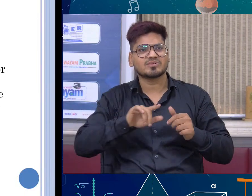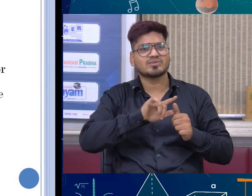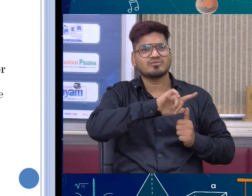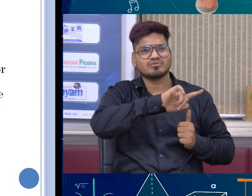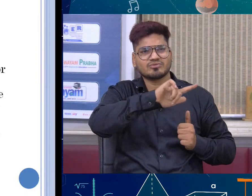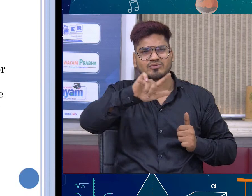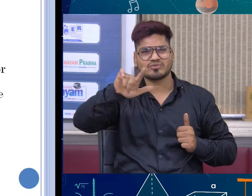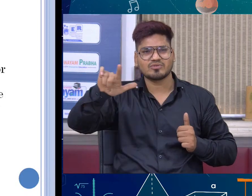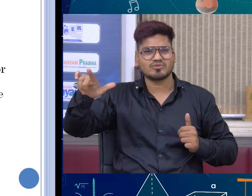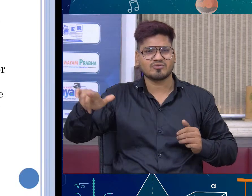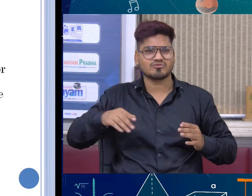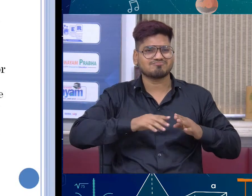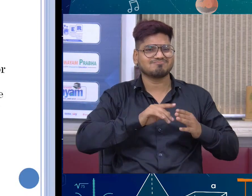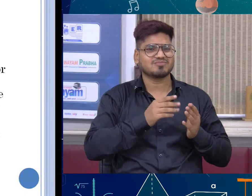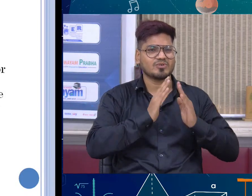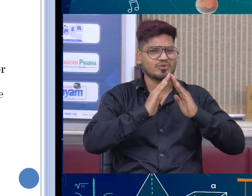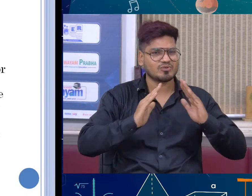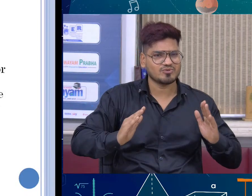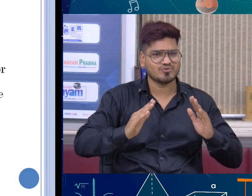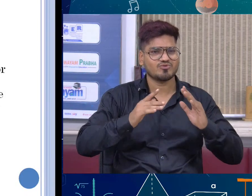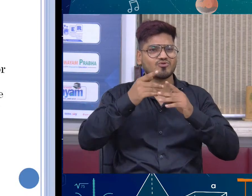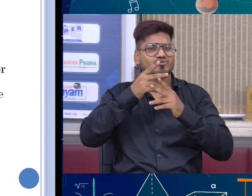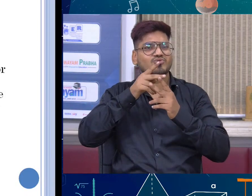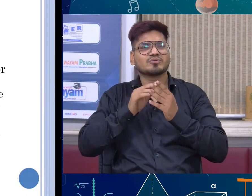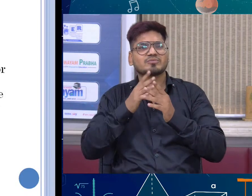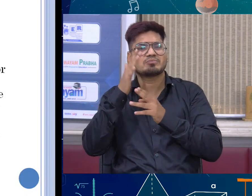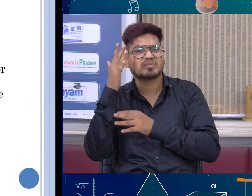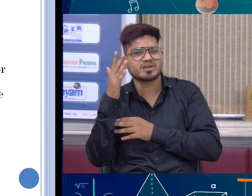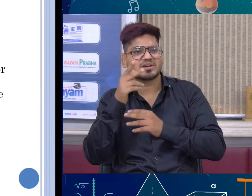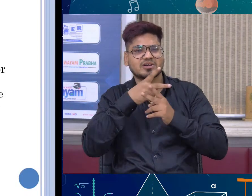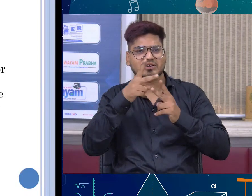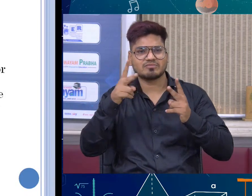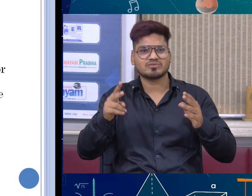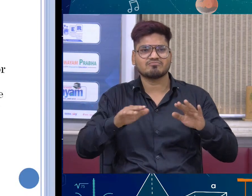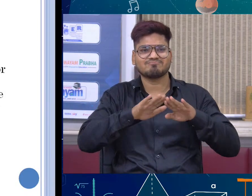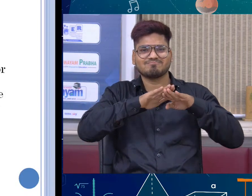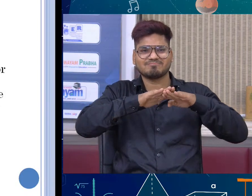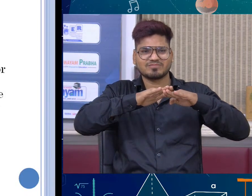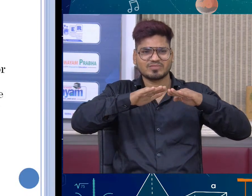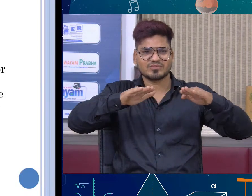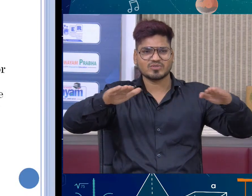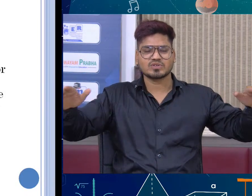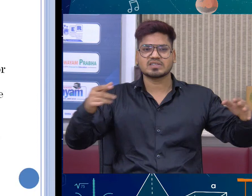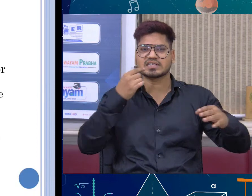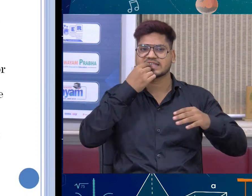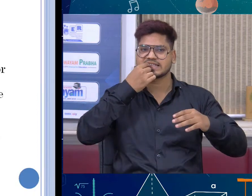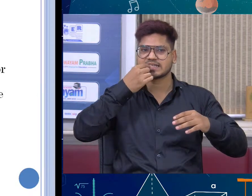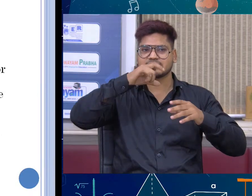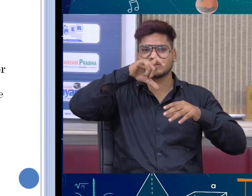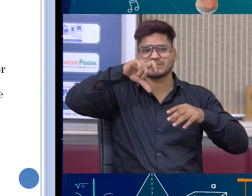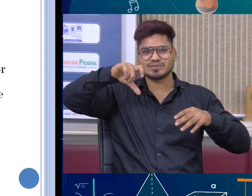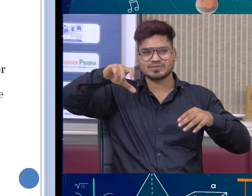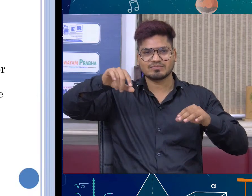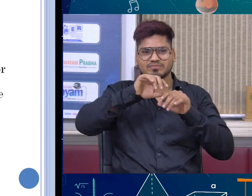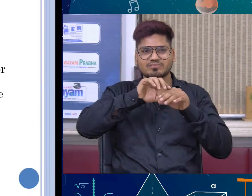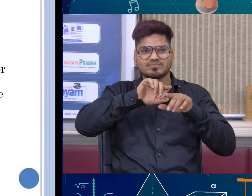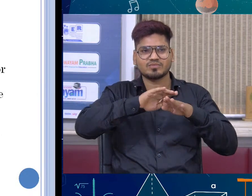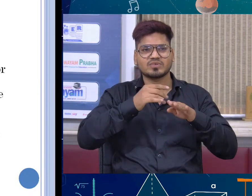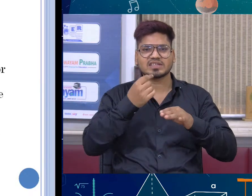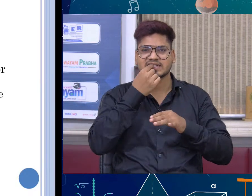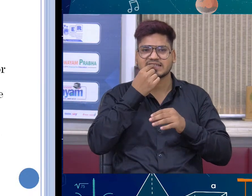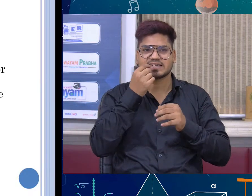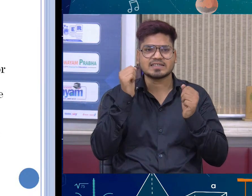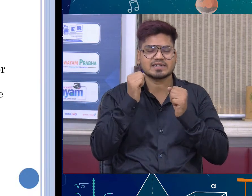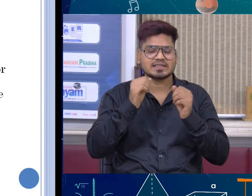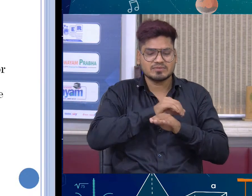cornfield. On the whole valley, the field was white as if covered with salt. Not a leaf remained on